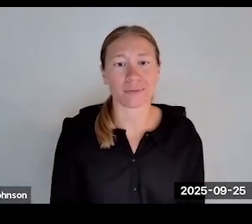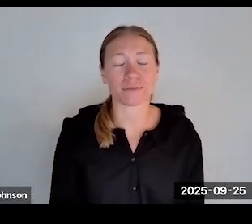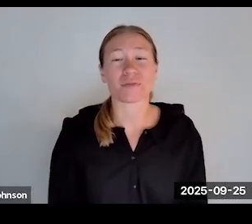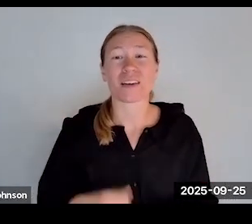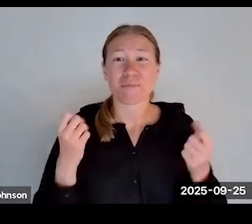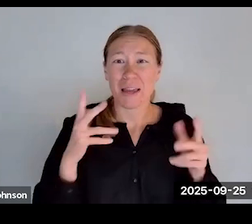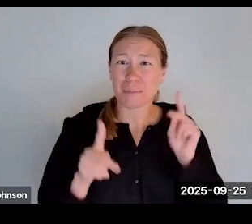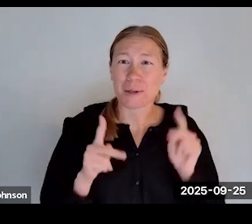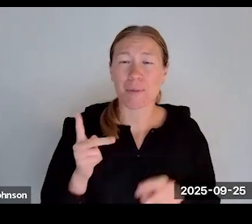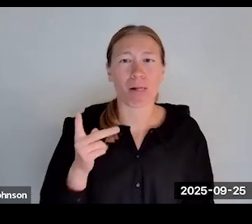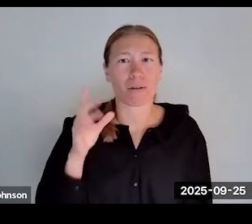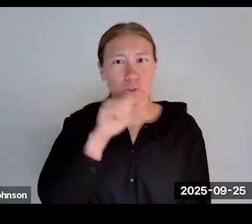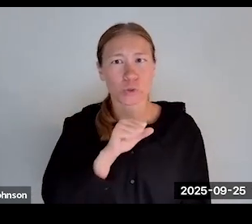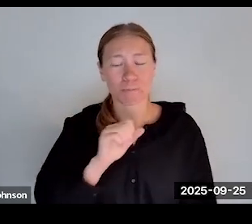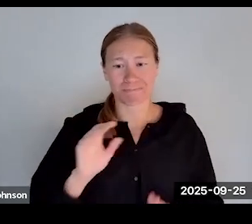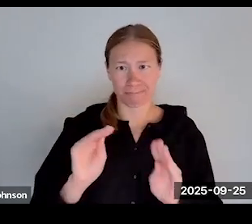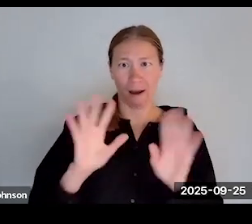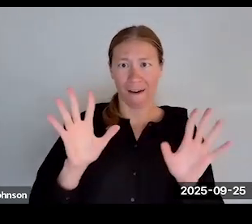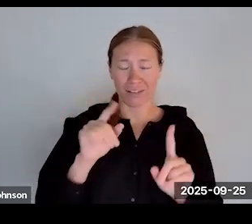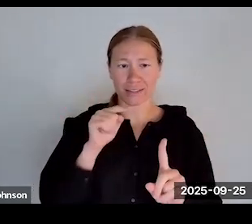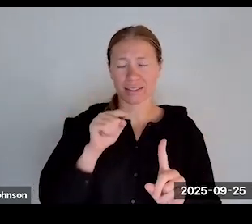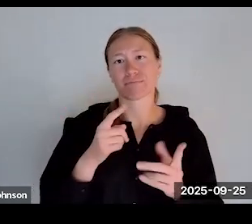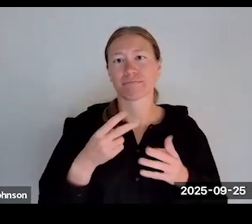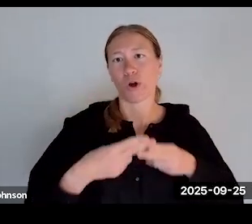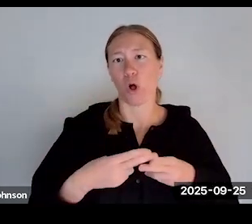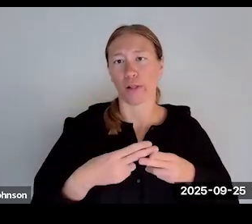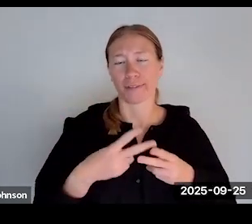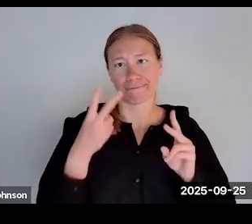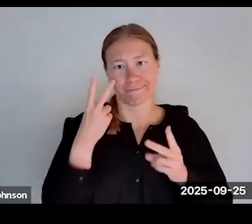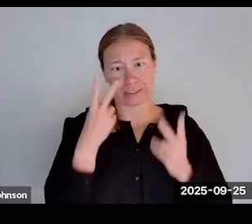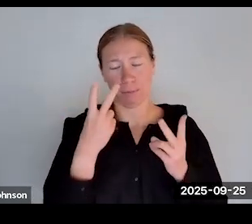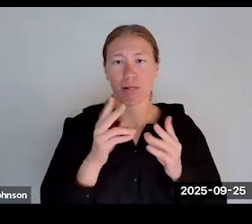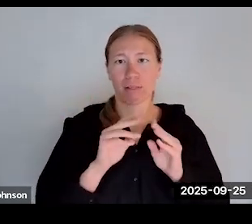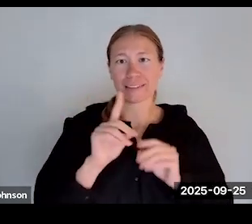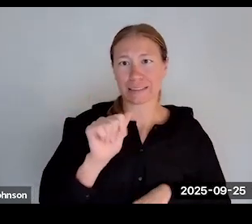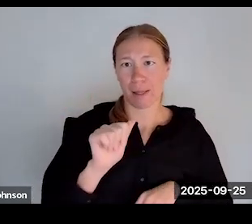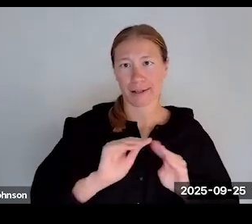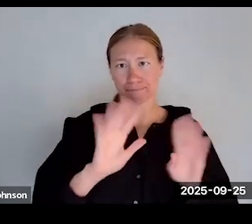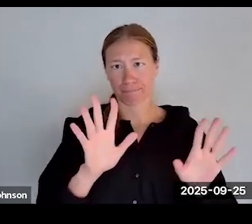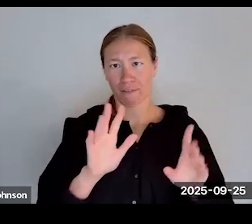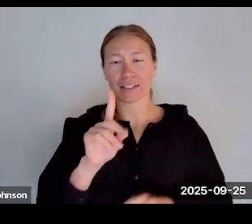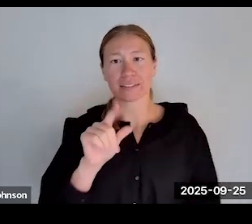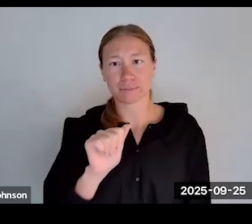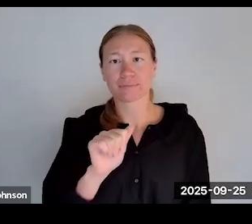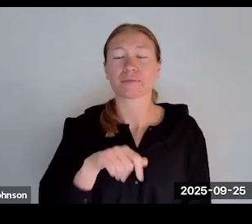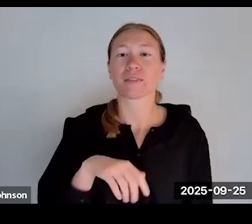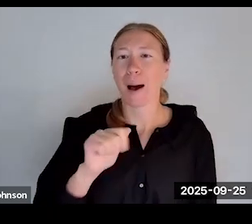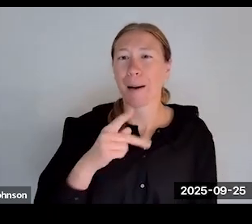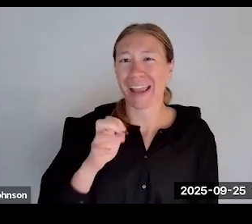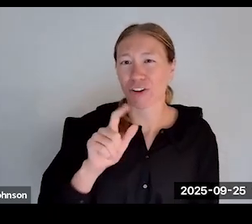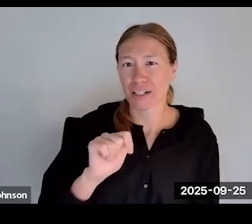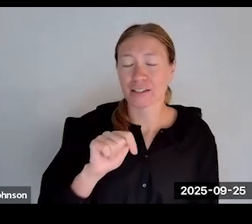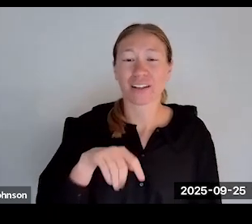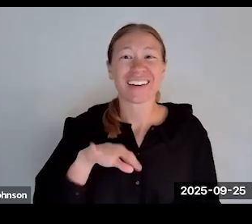people imagine apparent disabilities, sometimes called visible disabilities, the reality is that 96% of people